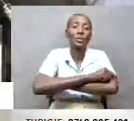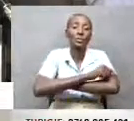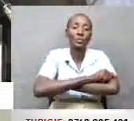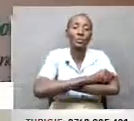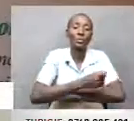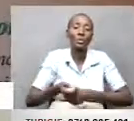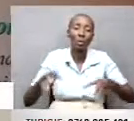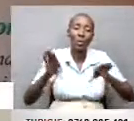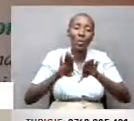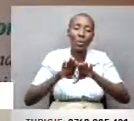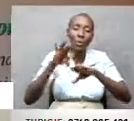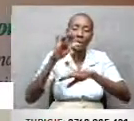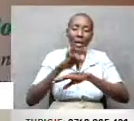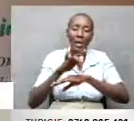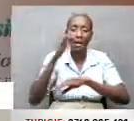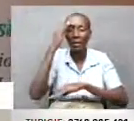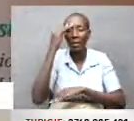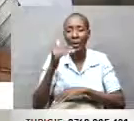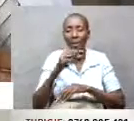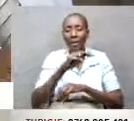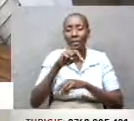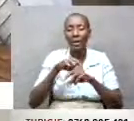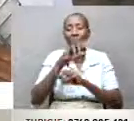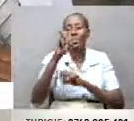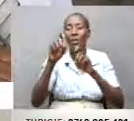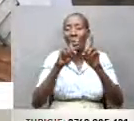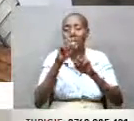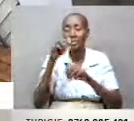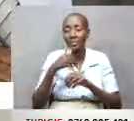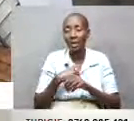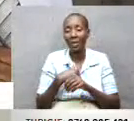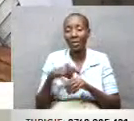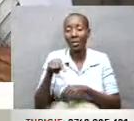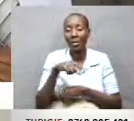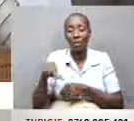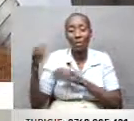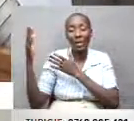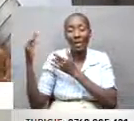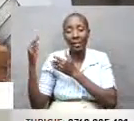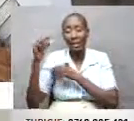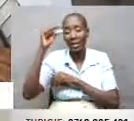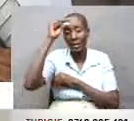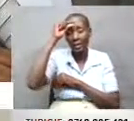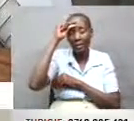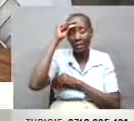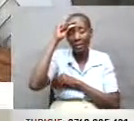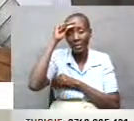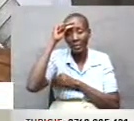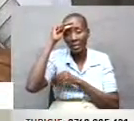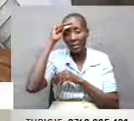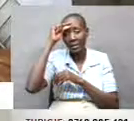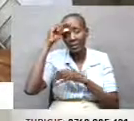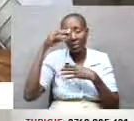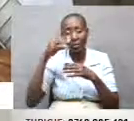will close early because of the national exams. We expected the government machinery to